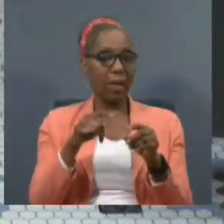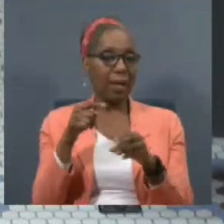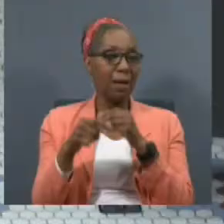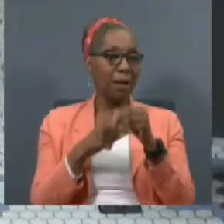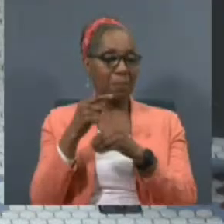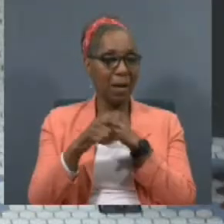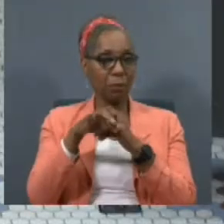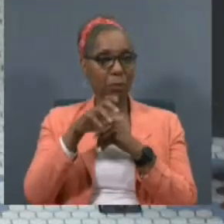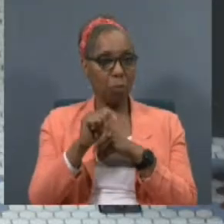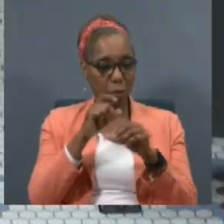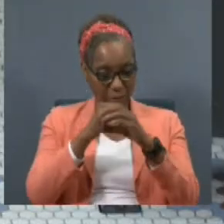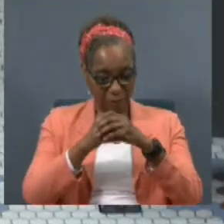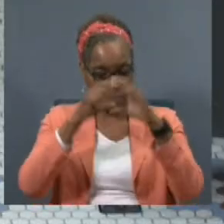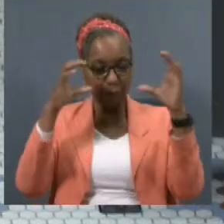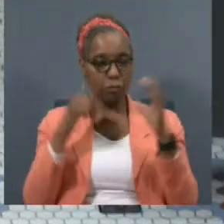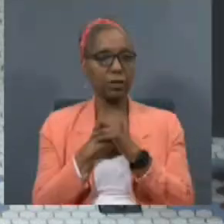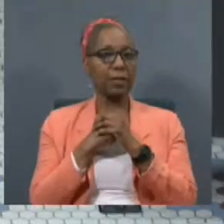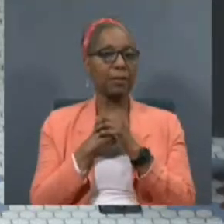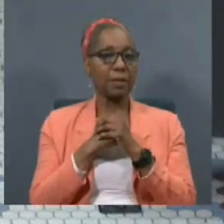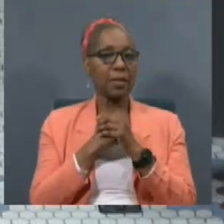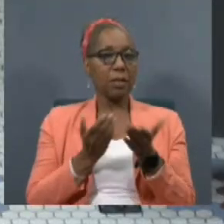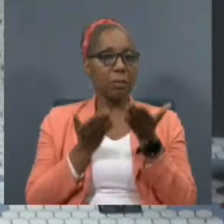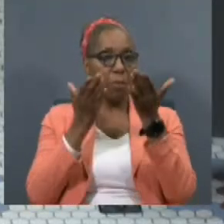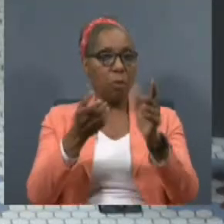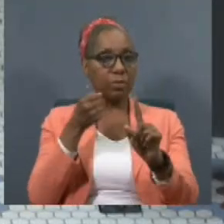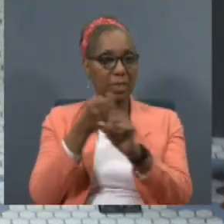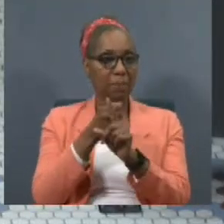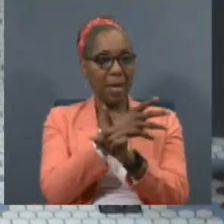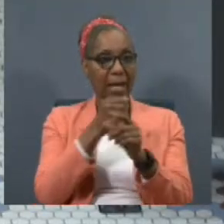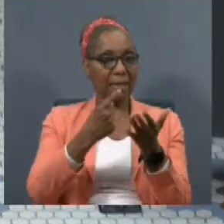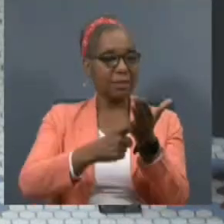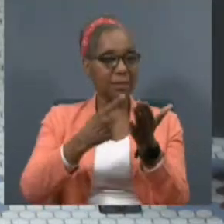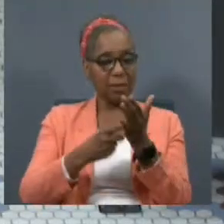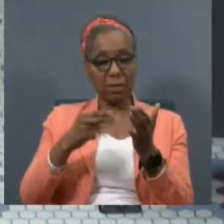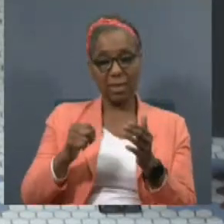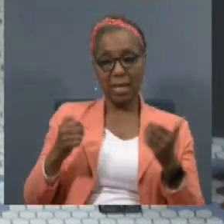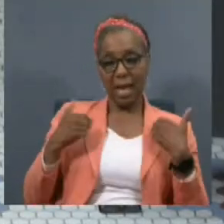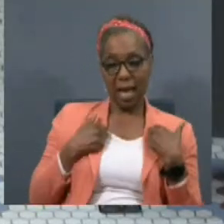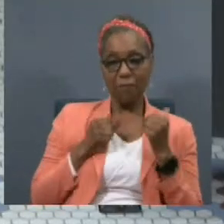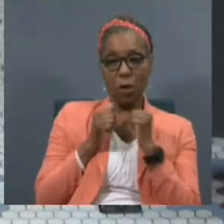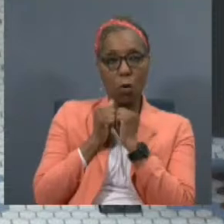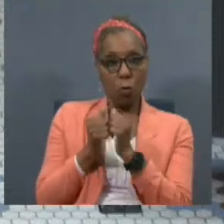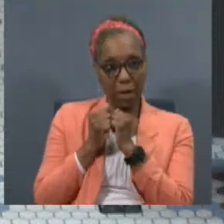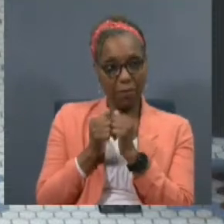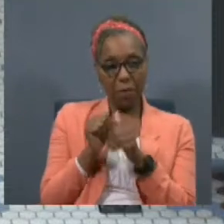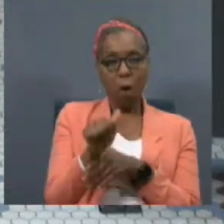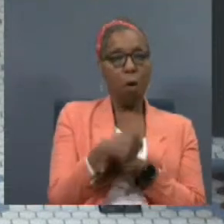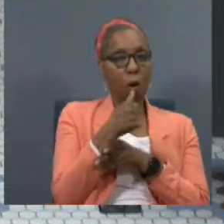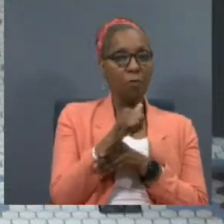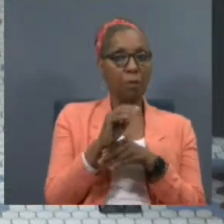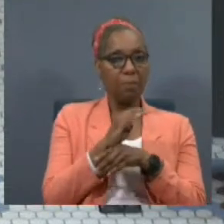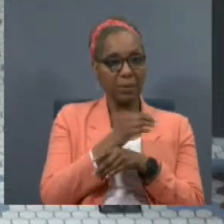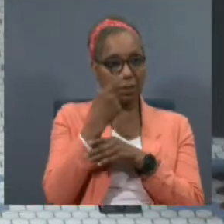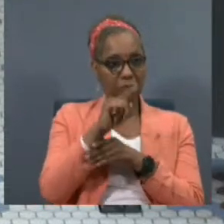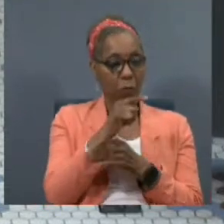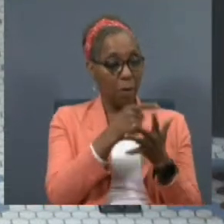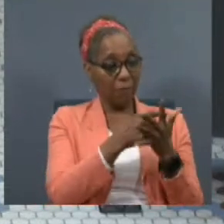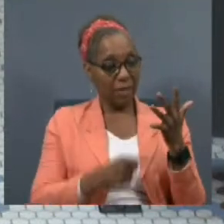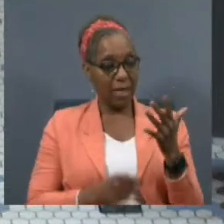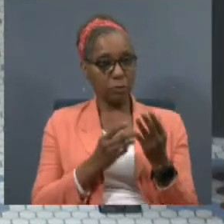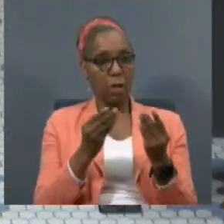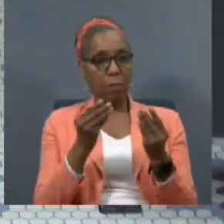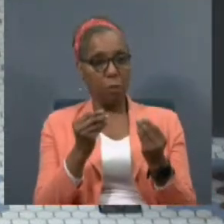as the port's vision, the proposed impact, the discussions he's had with prospective businesses for these